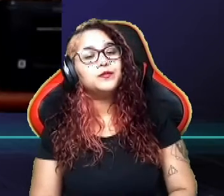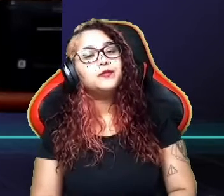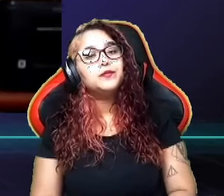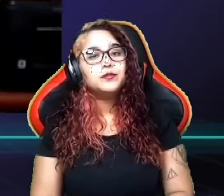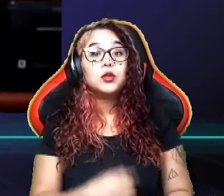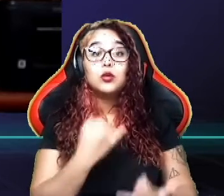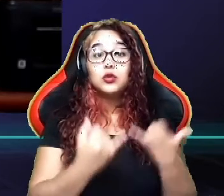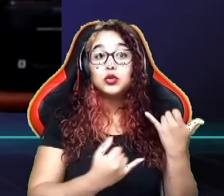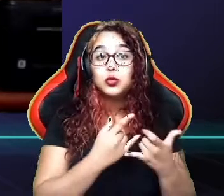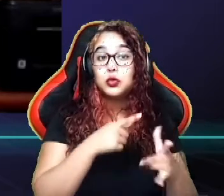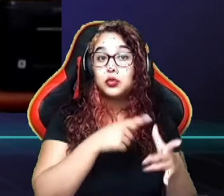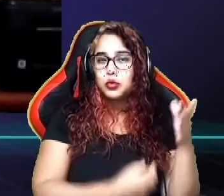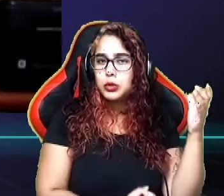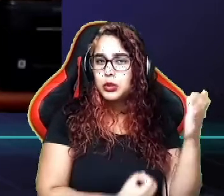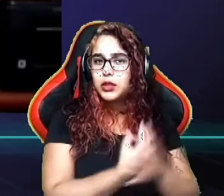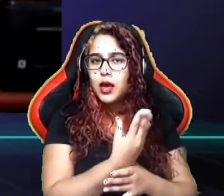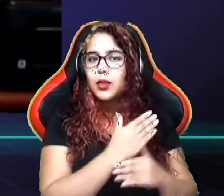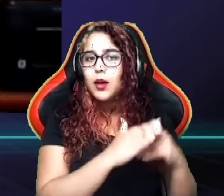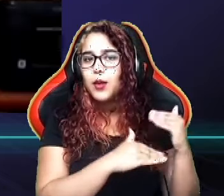Jogos website.